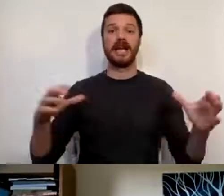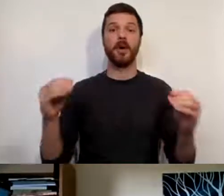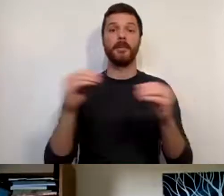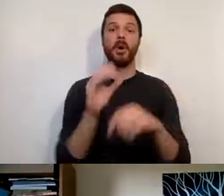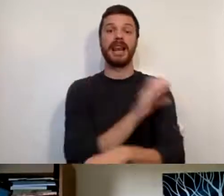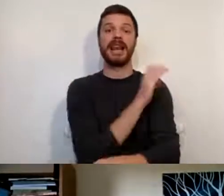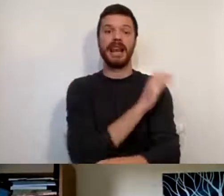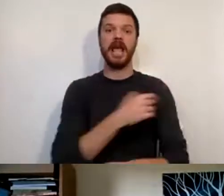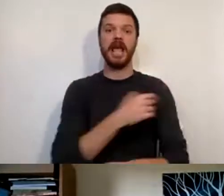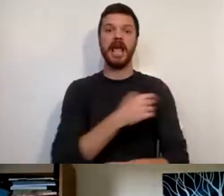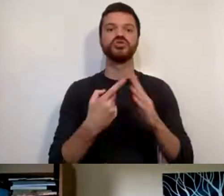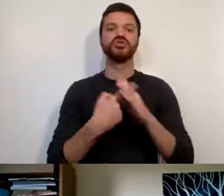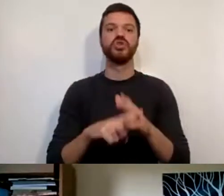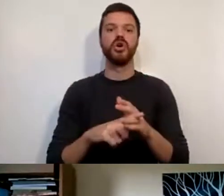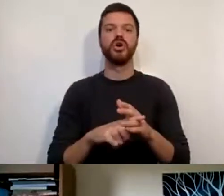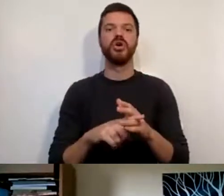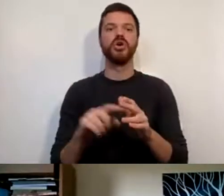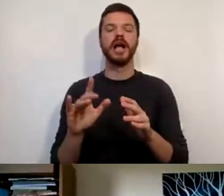started